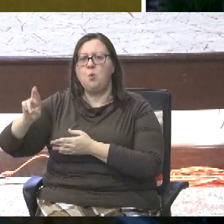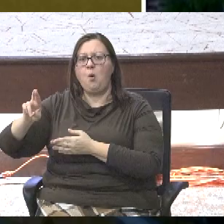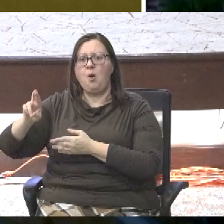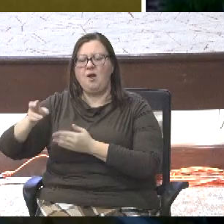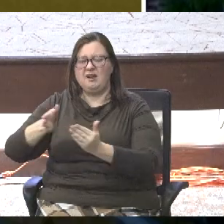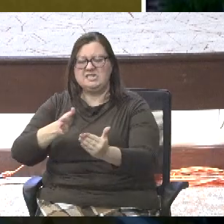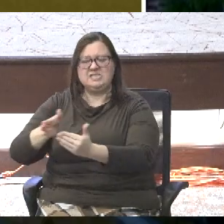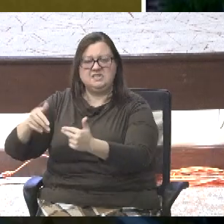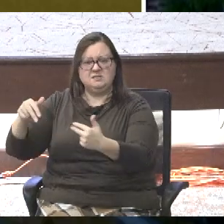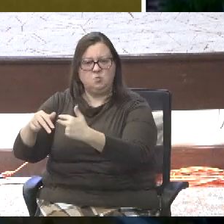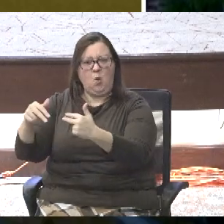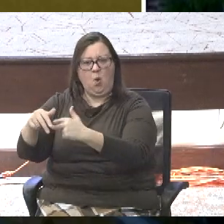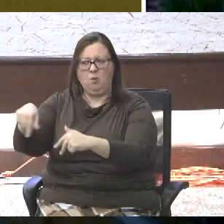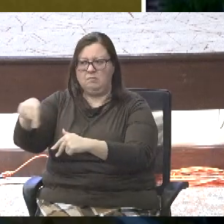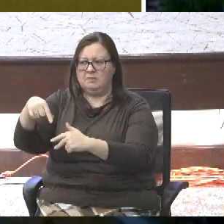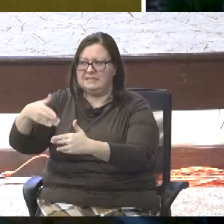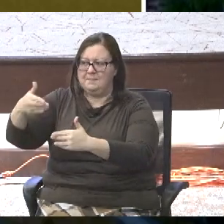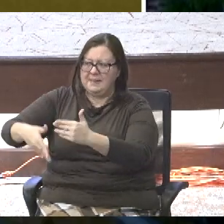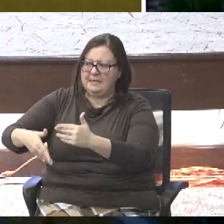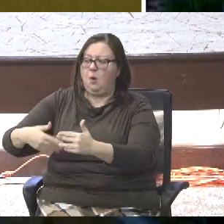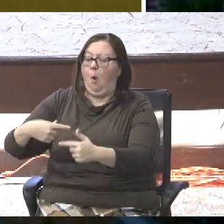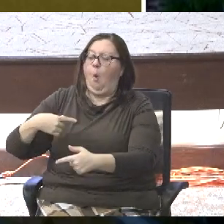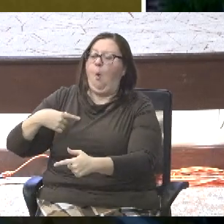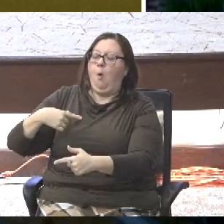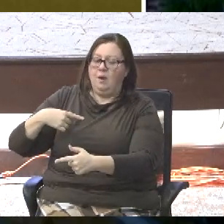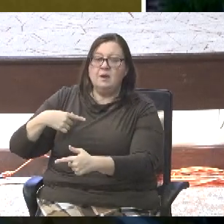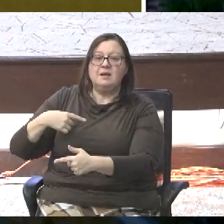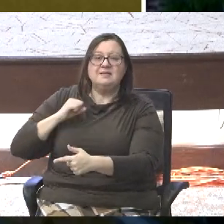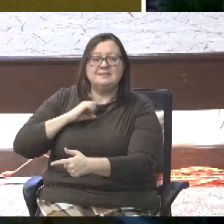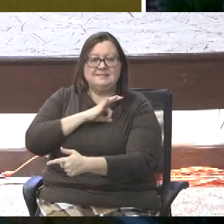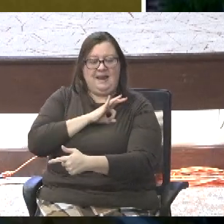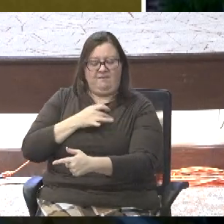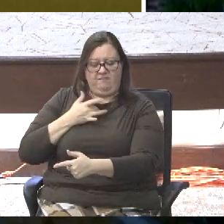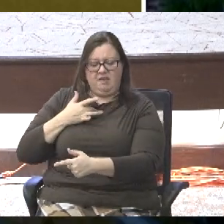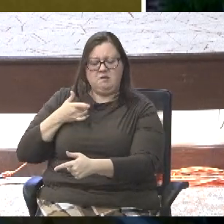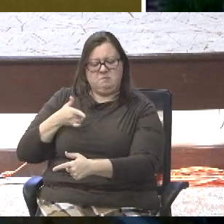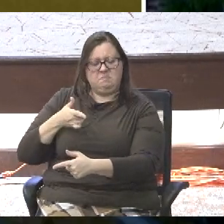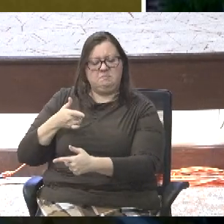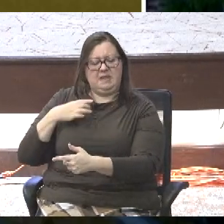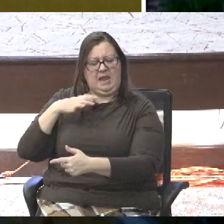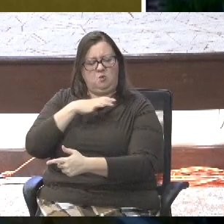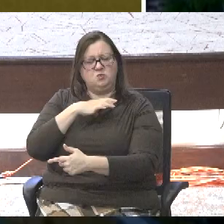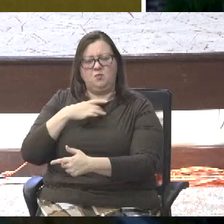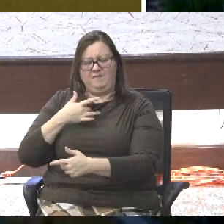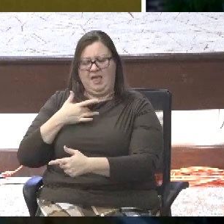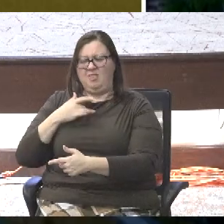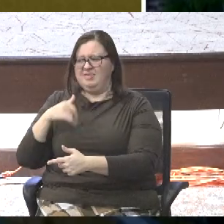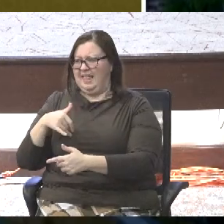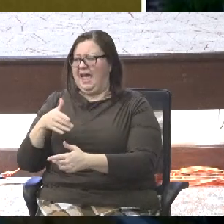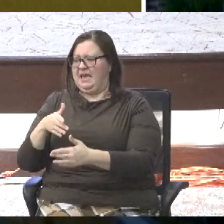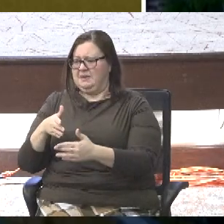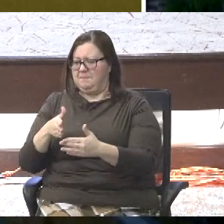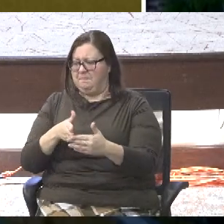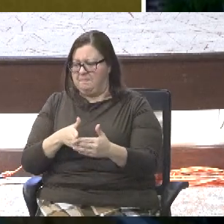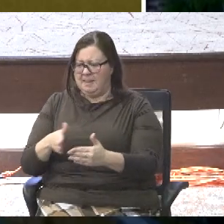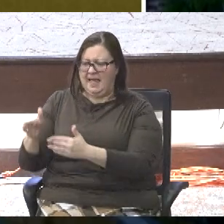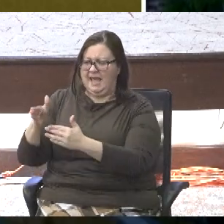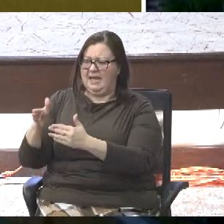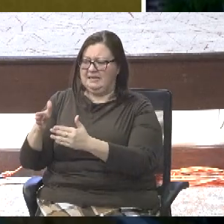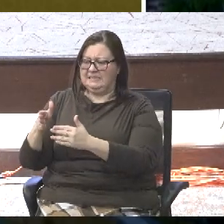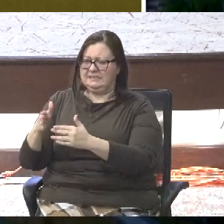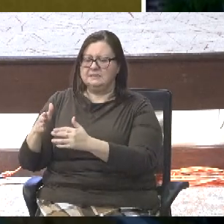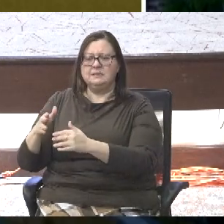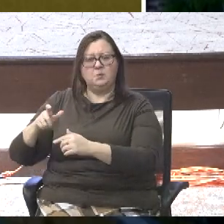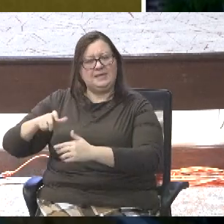completed, and the council felt like, the staff feels like, we wanted to start that corridor plan off with a really nice